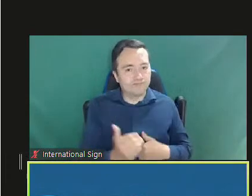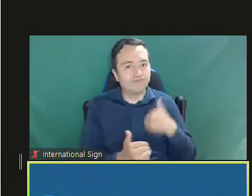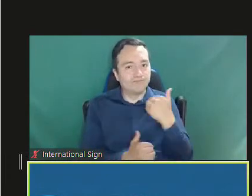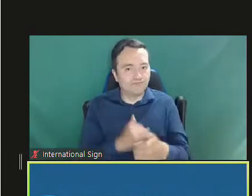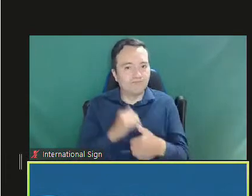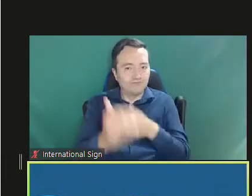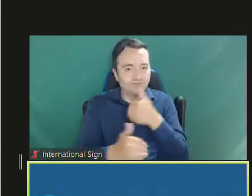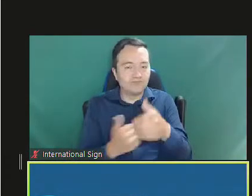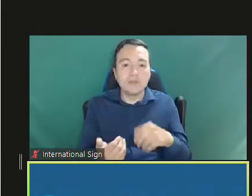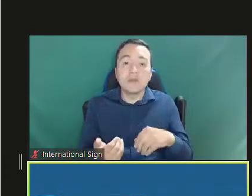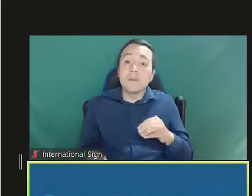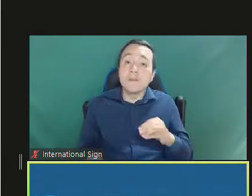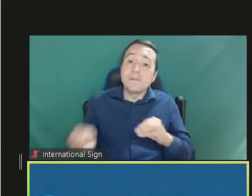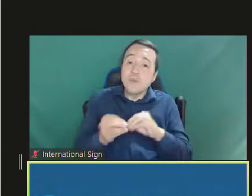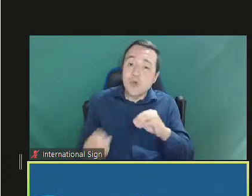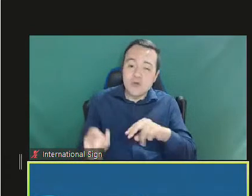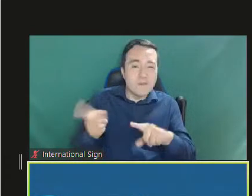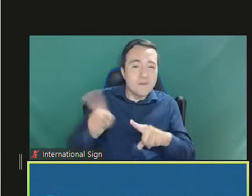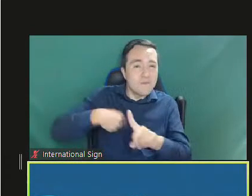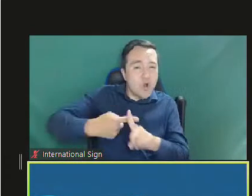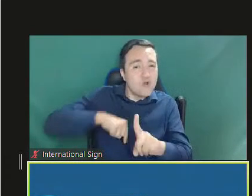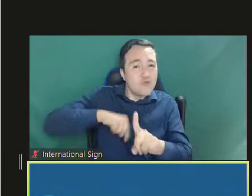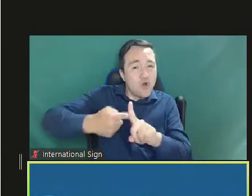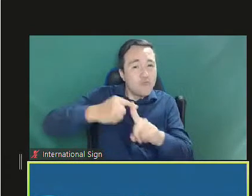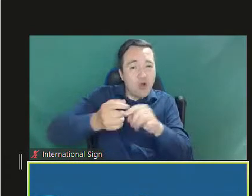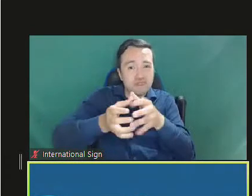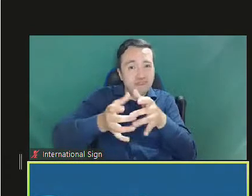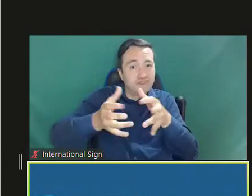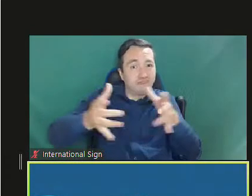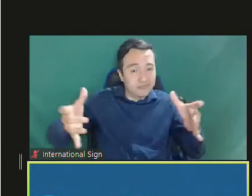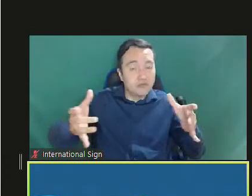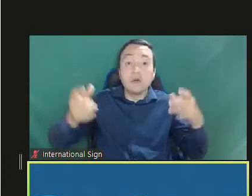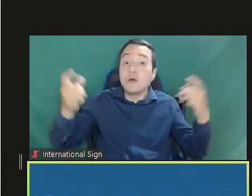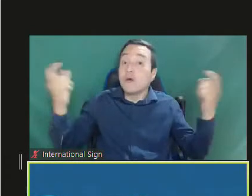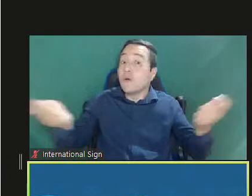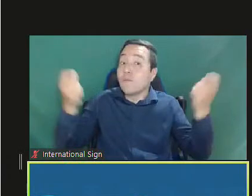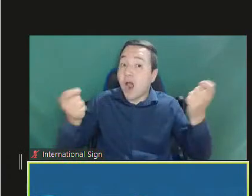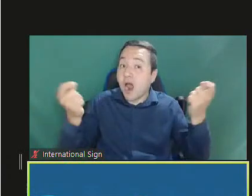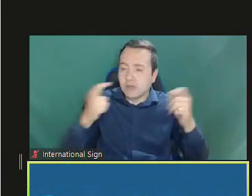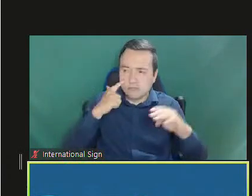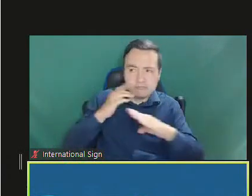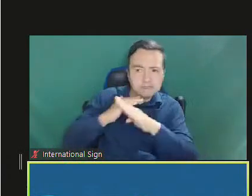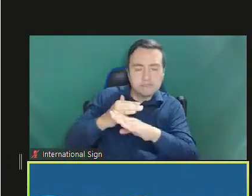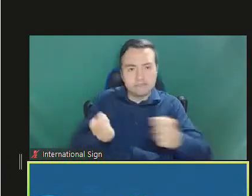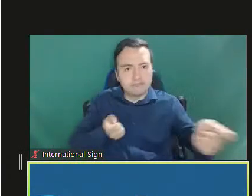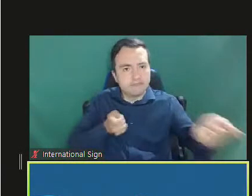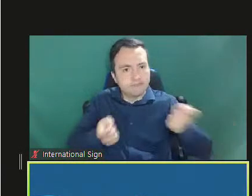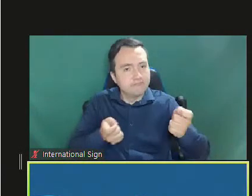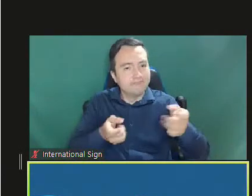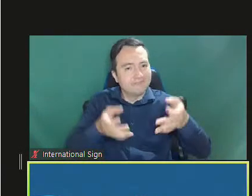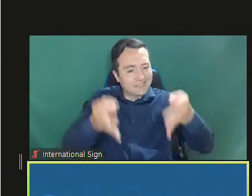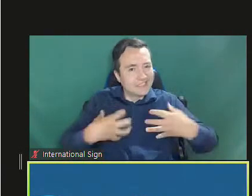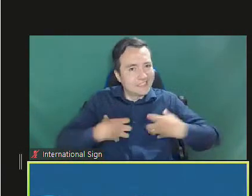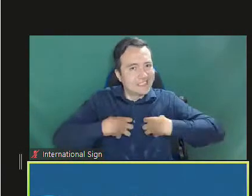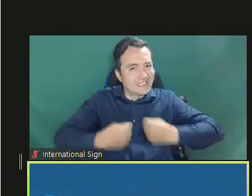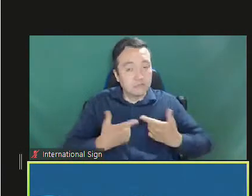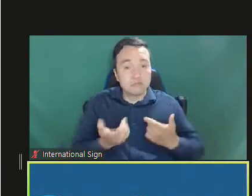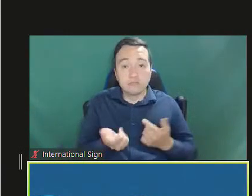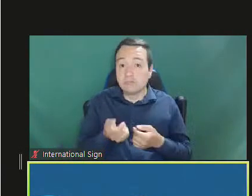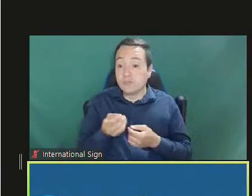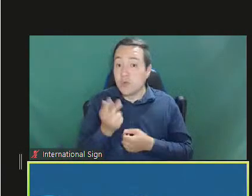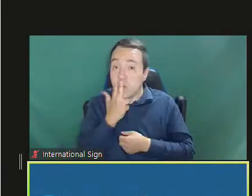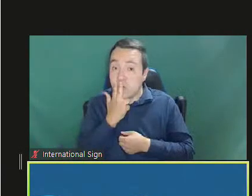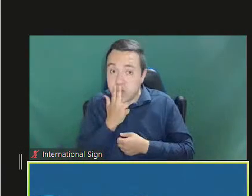advertising, promotion and sponsorship of unhealthy products, taxes on tobacco, alcohol, ultra-processed food products and